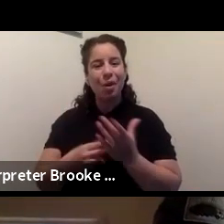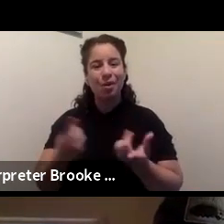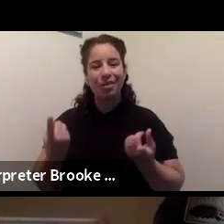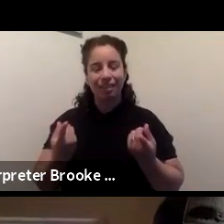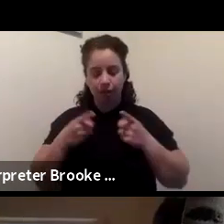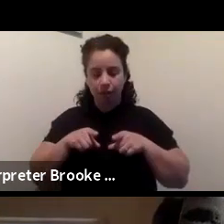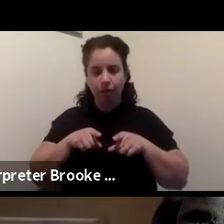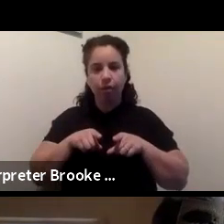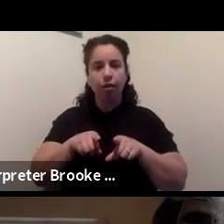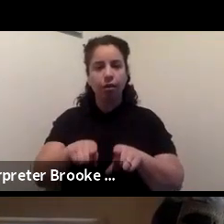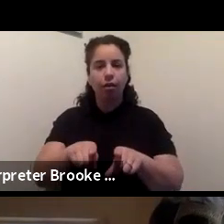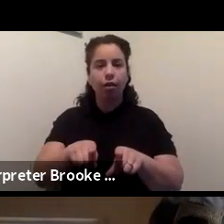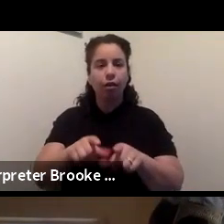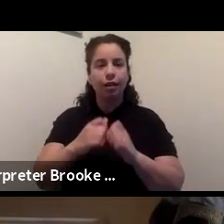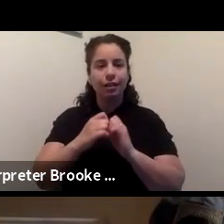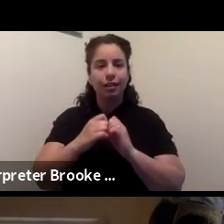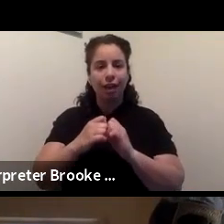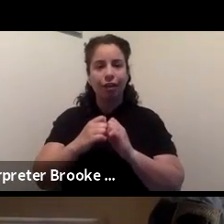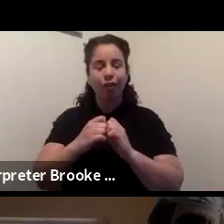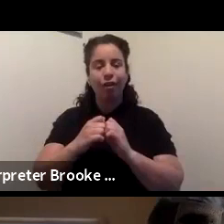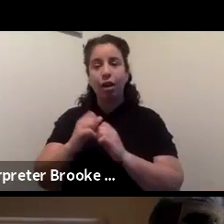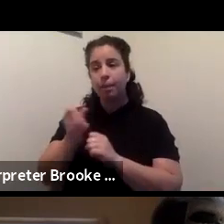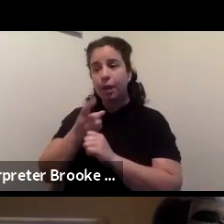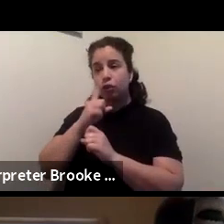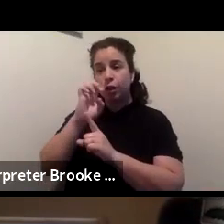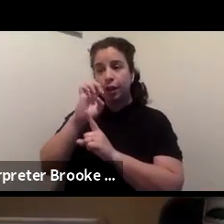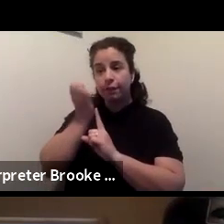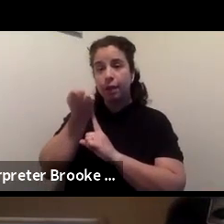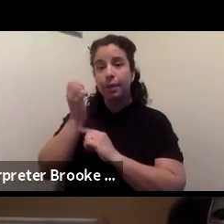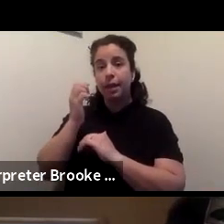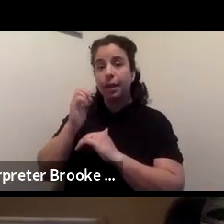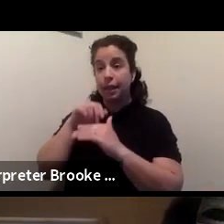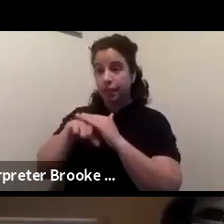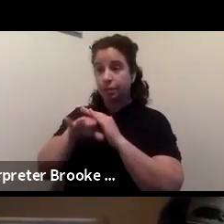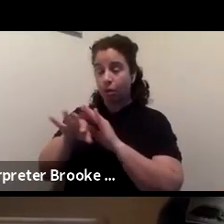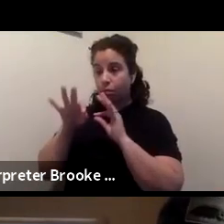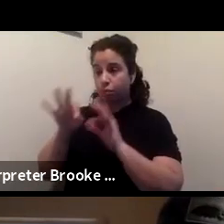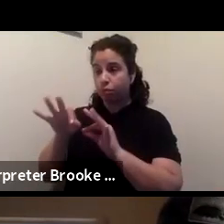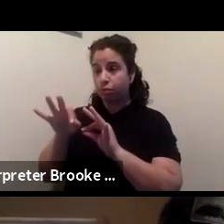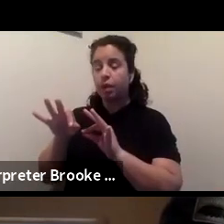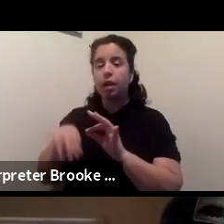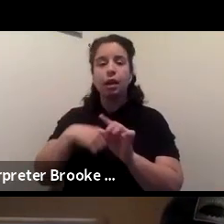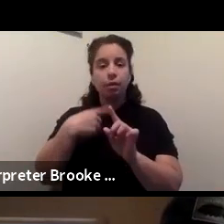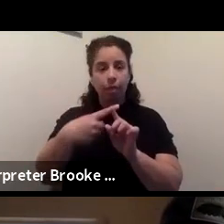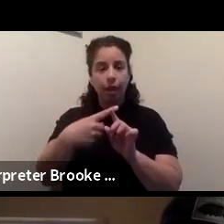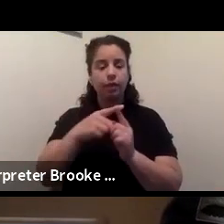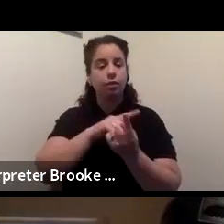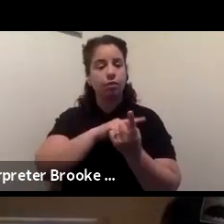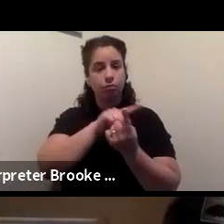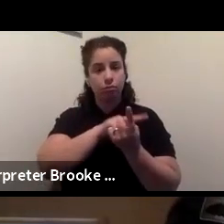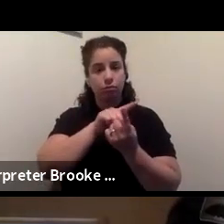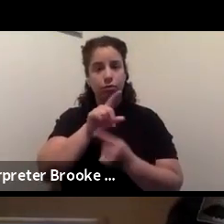of accessible environments into the dramaturgy that I